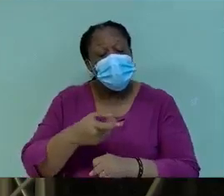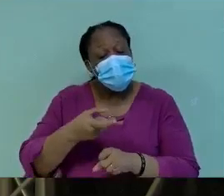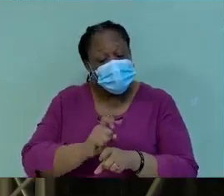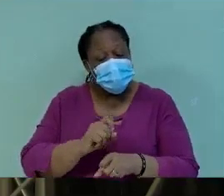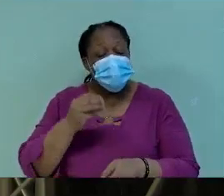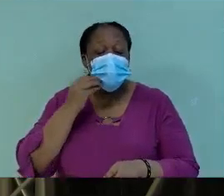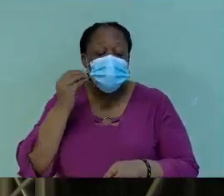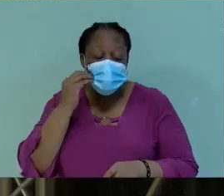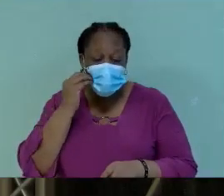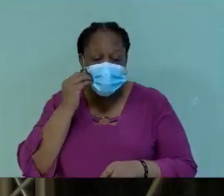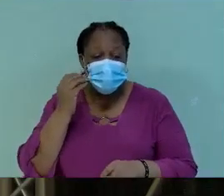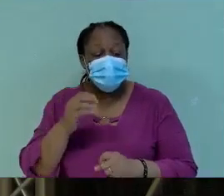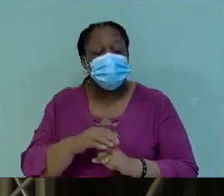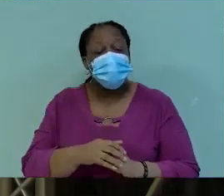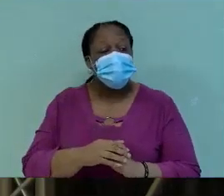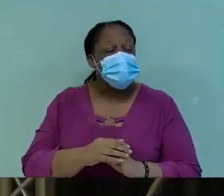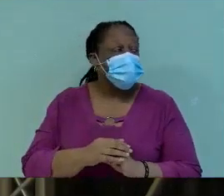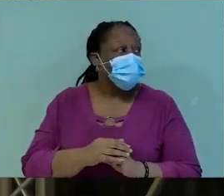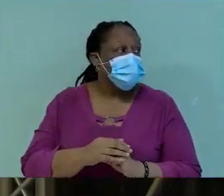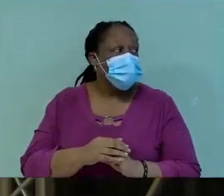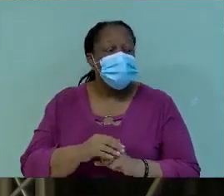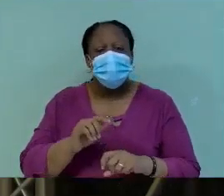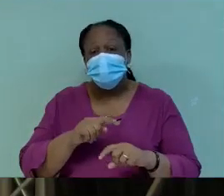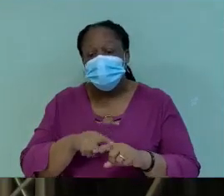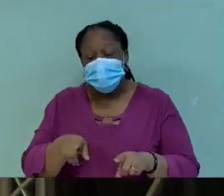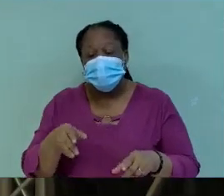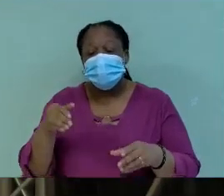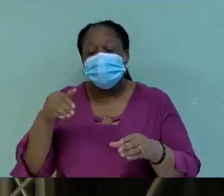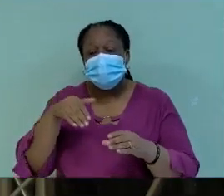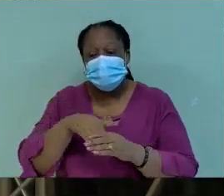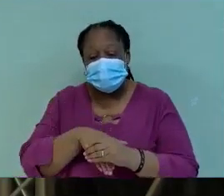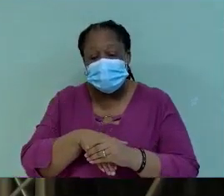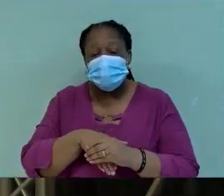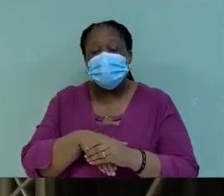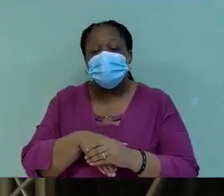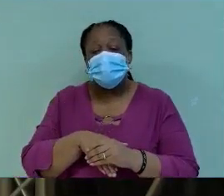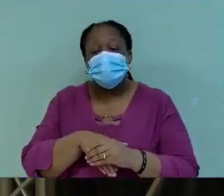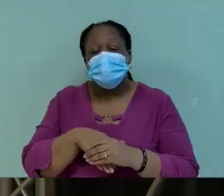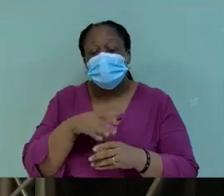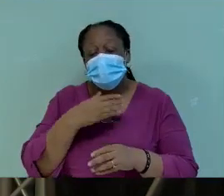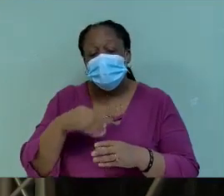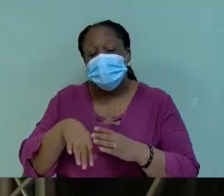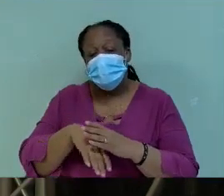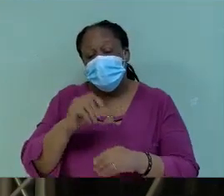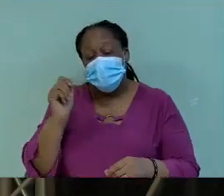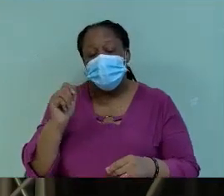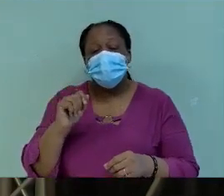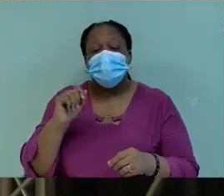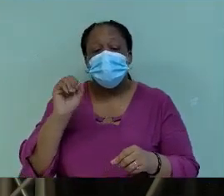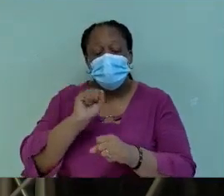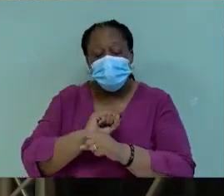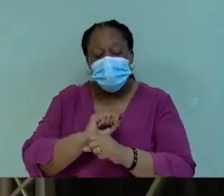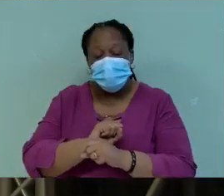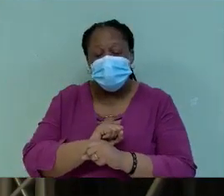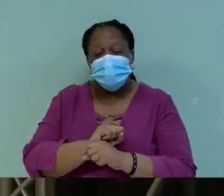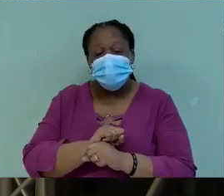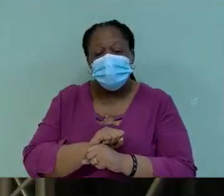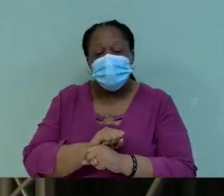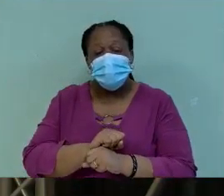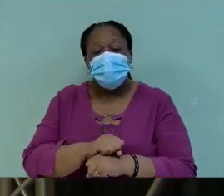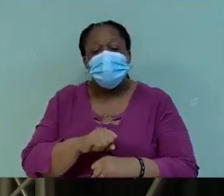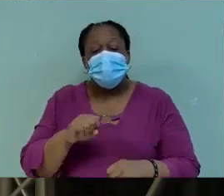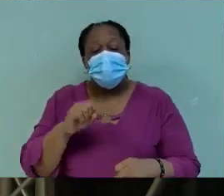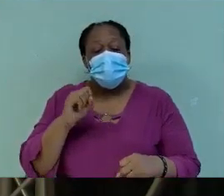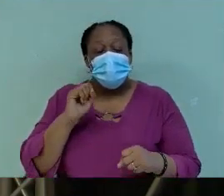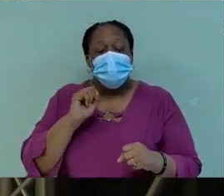can be performed at home, both inside and outside the organization. As the critical services come